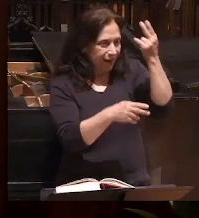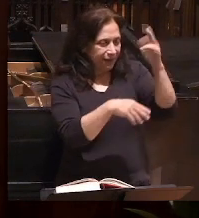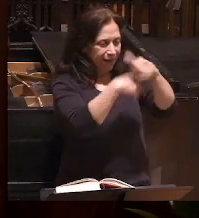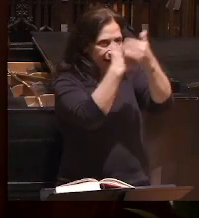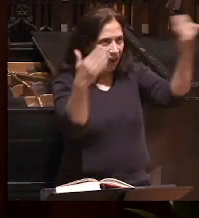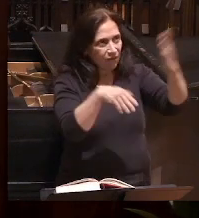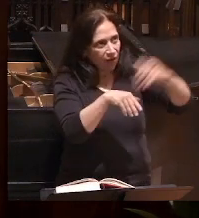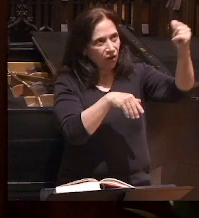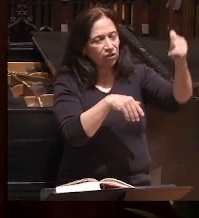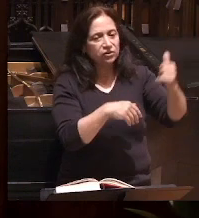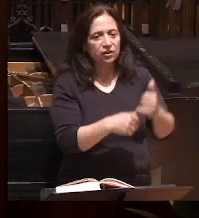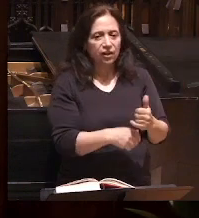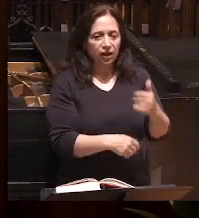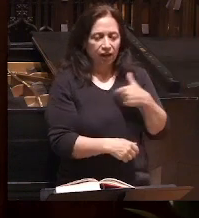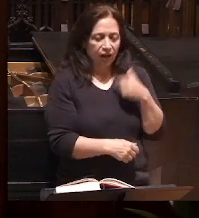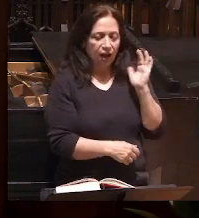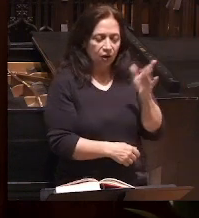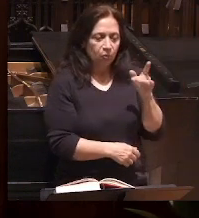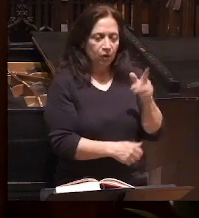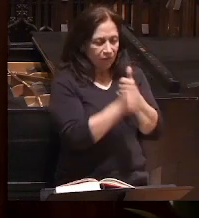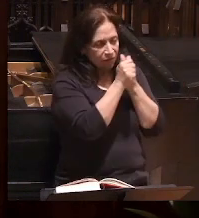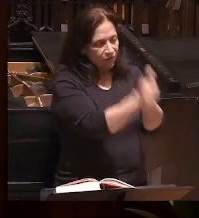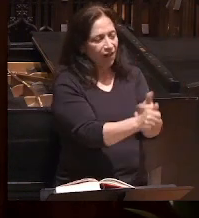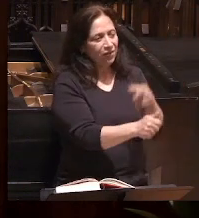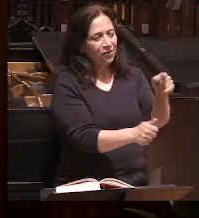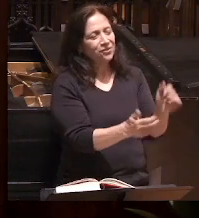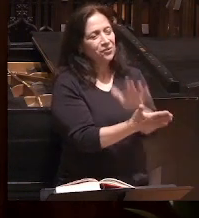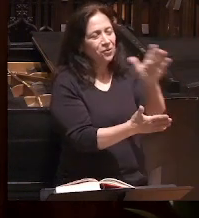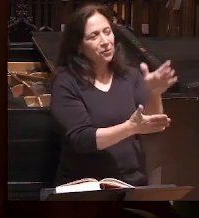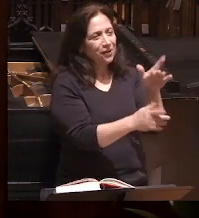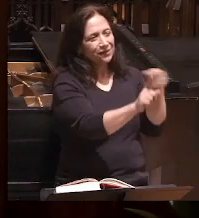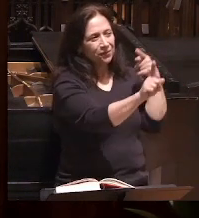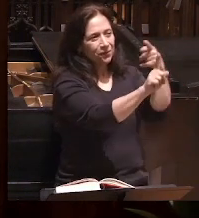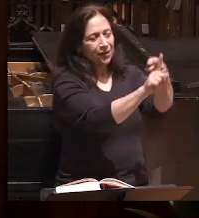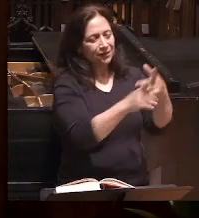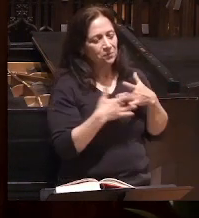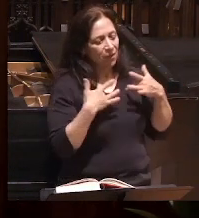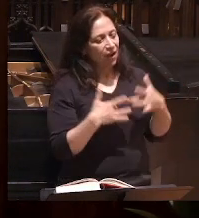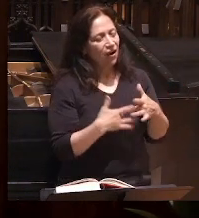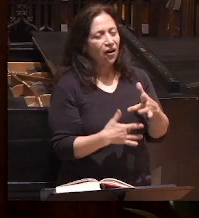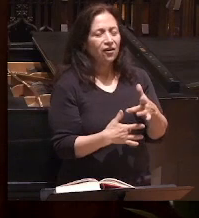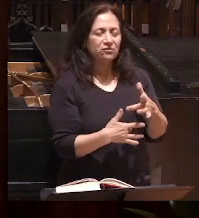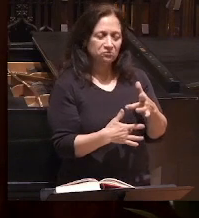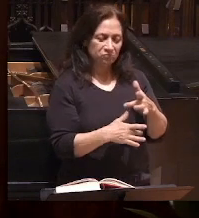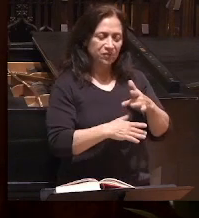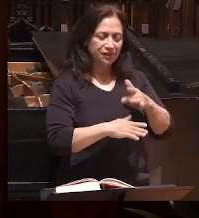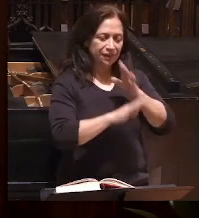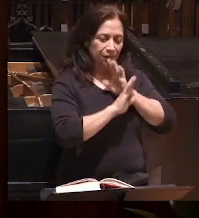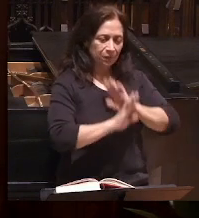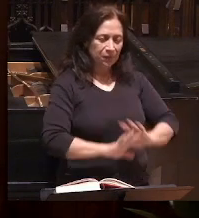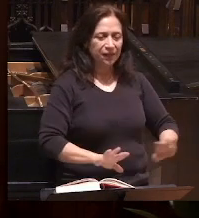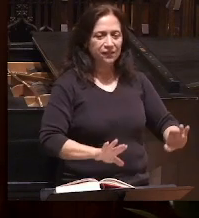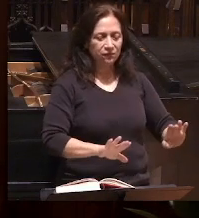be true to this glorious quest, that my heart will lie peaceful and calm when